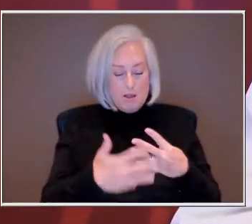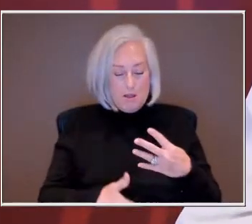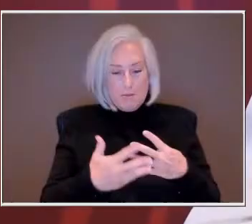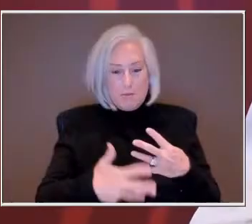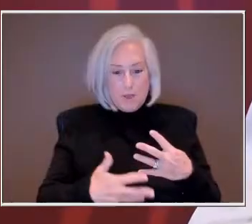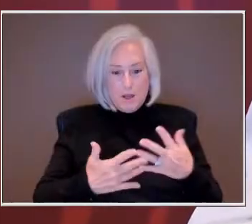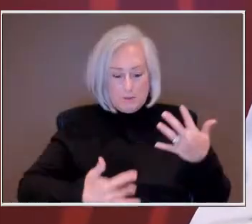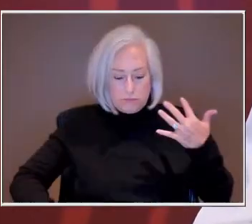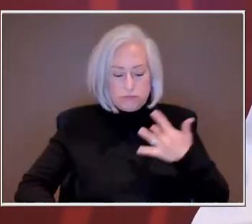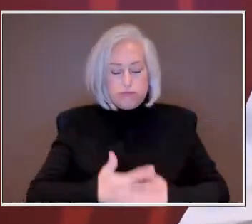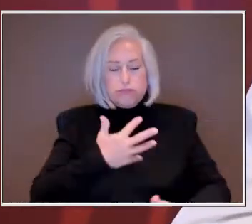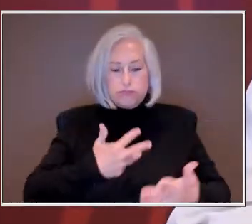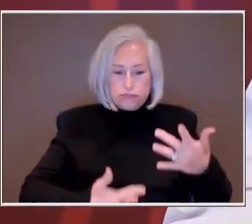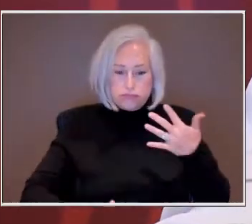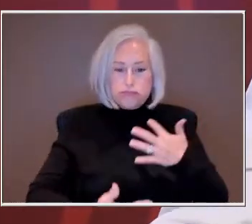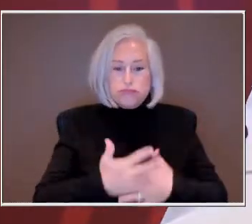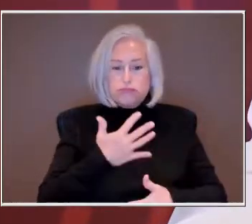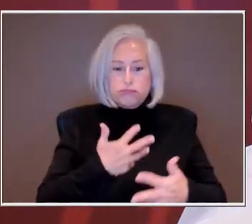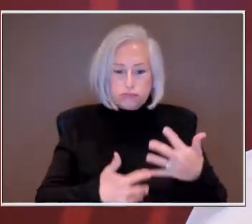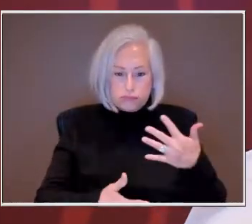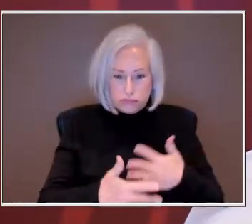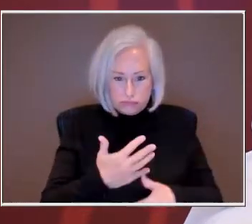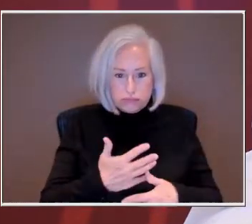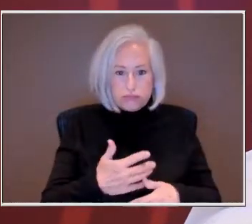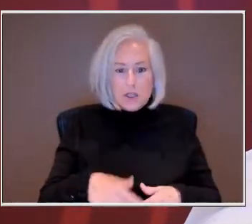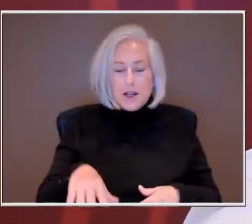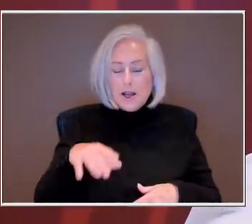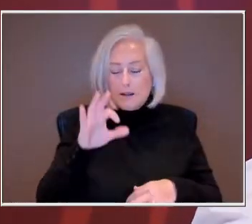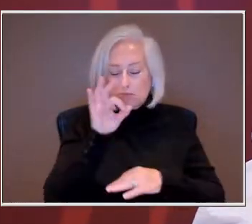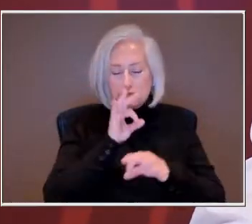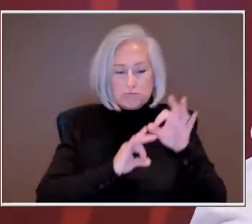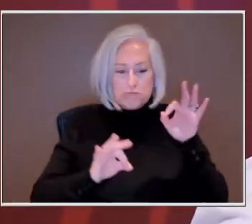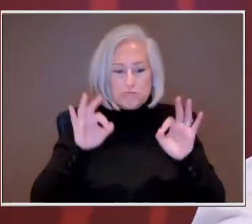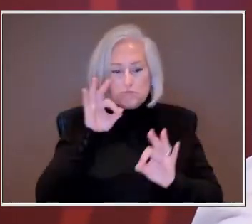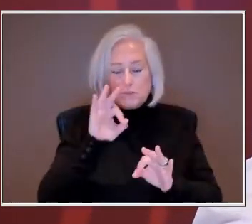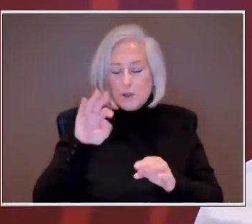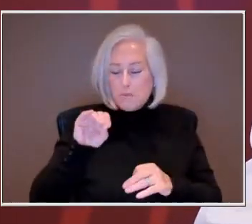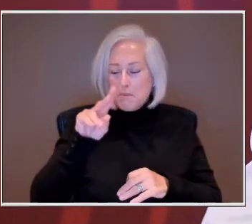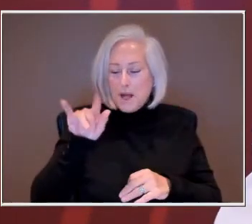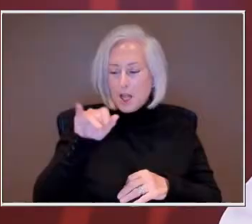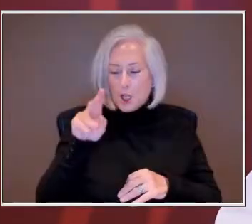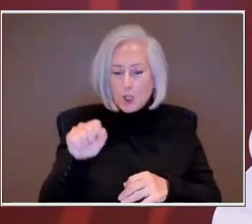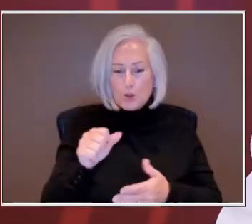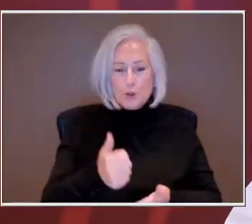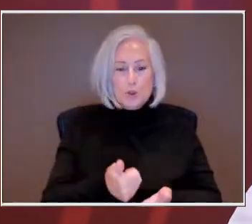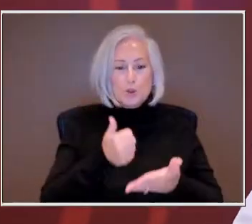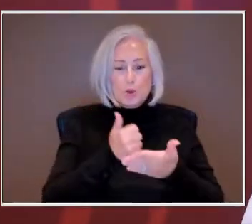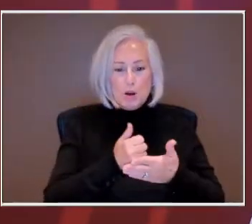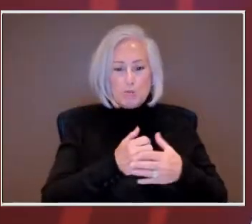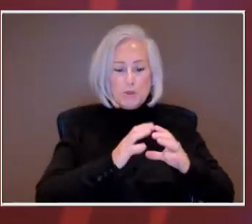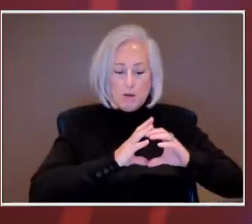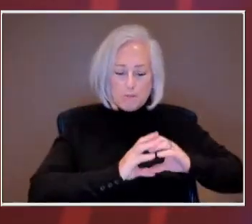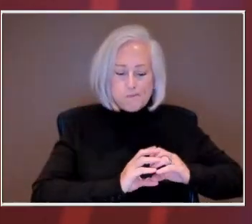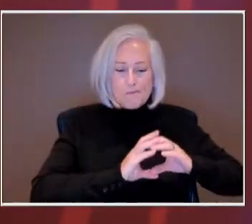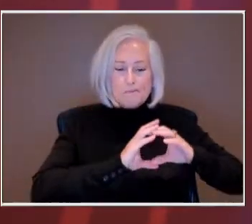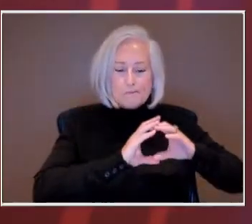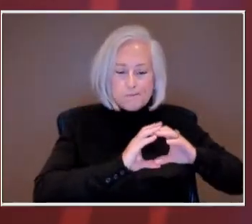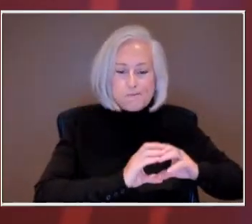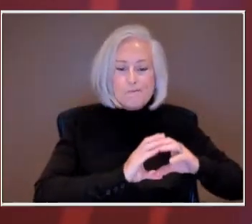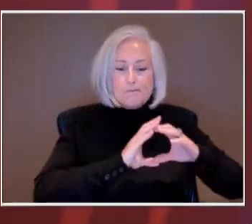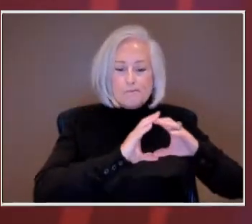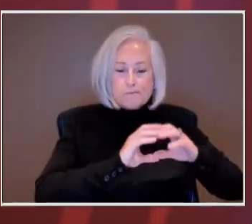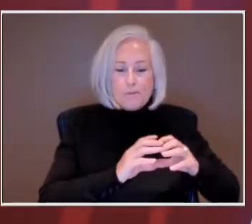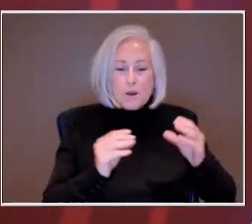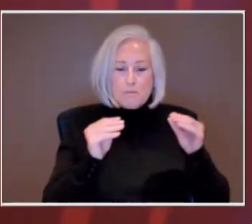of molecules that can stimulate the heart to beat a little bit stronger, but what it does lose is the